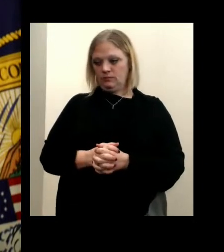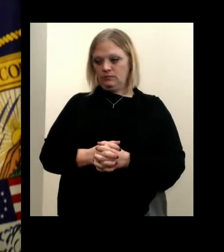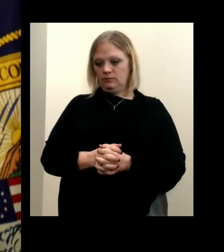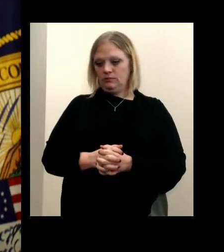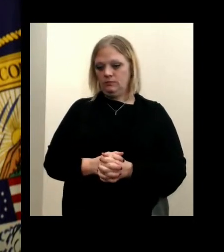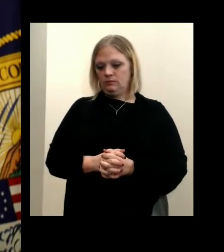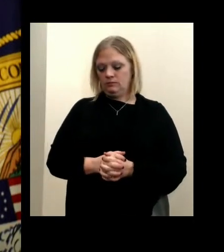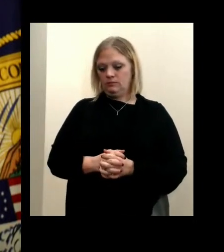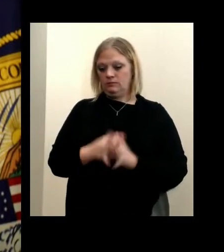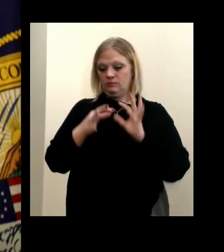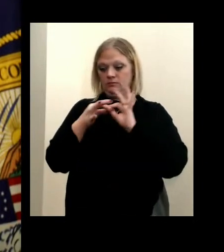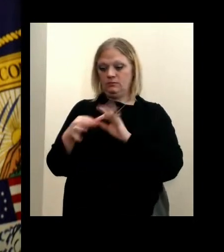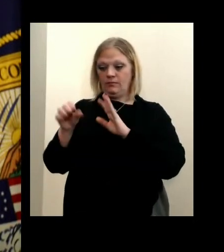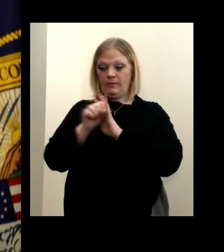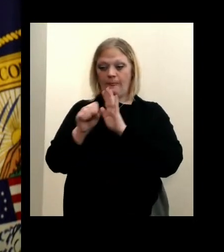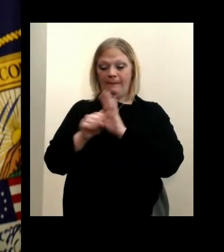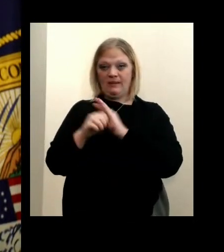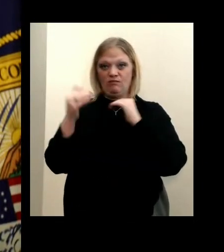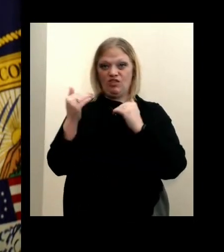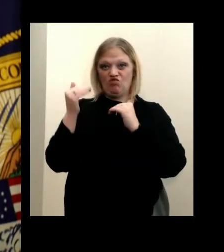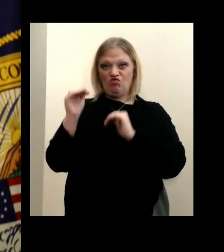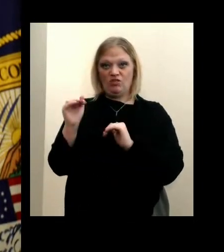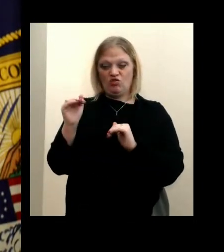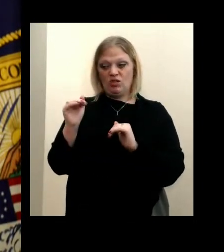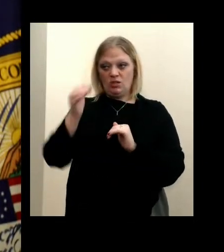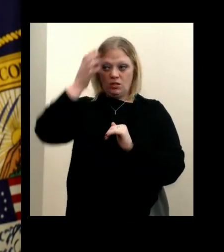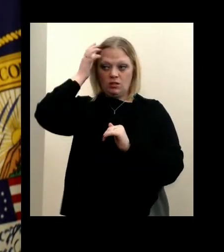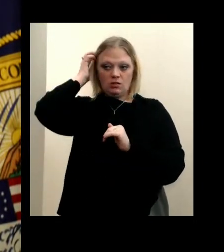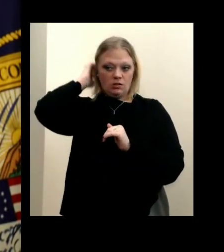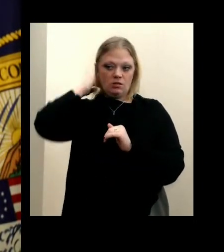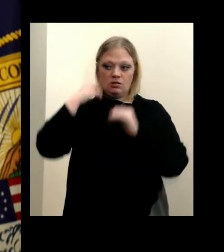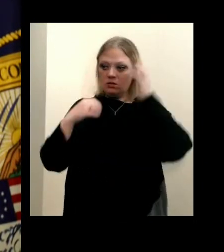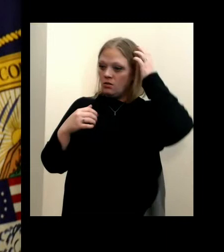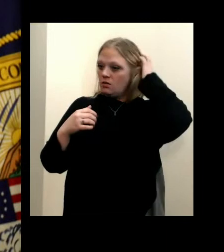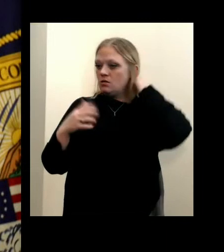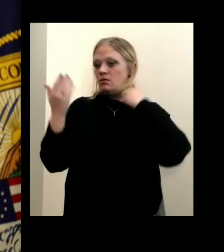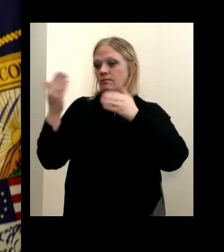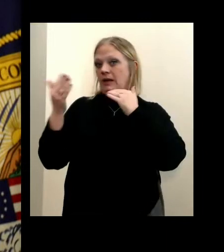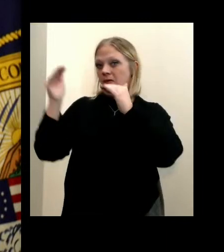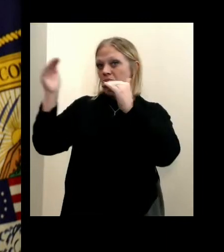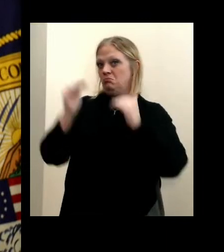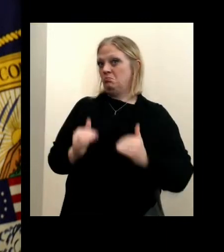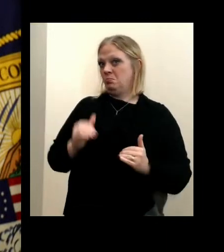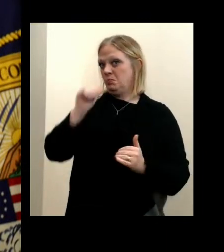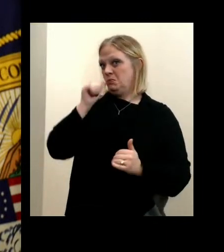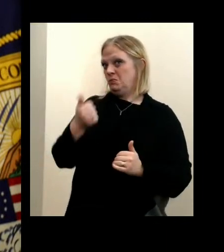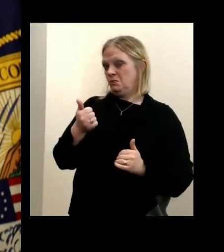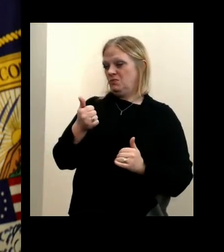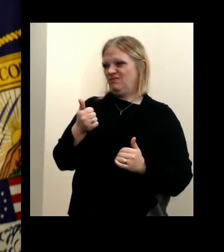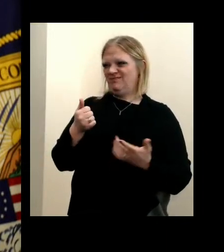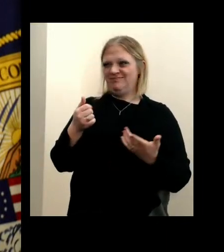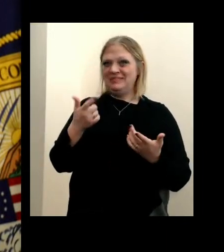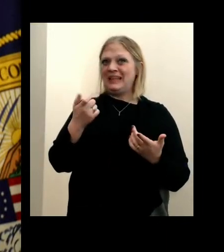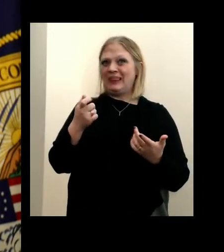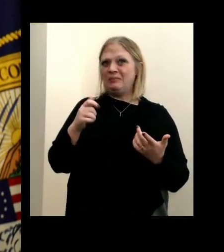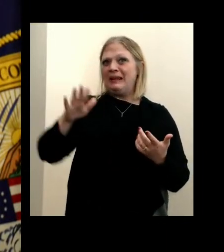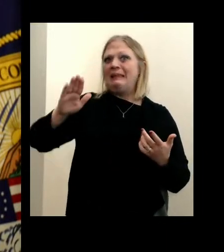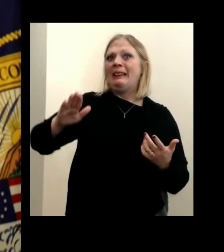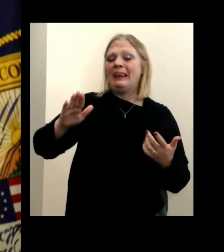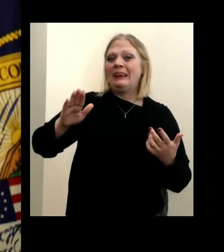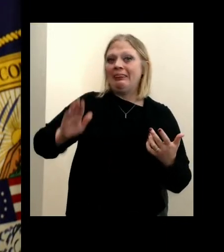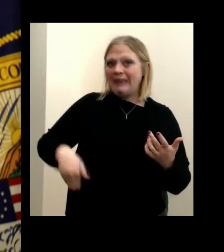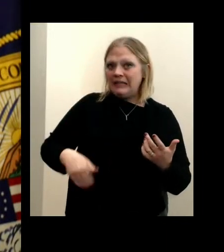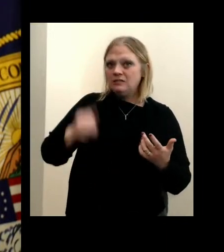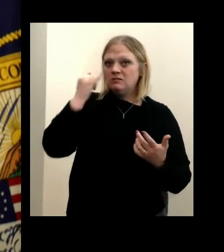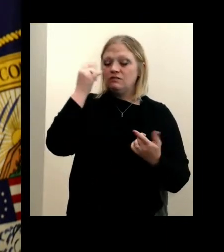likelihood that state restrictions will be rolled back tomorrow, isn't this all coming a little late when you consider